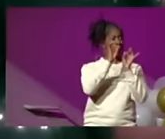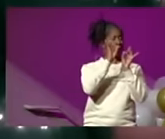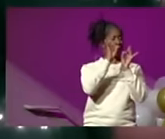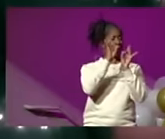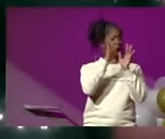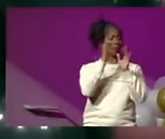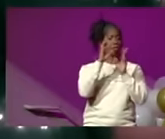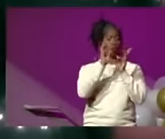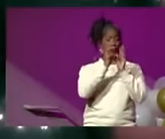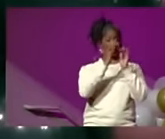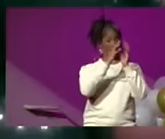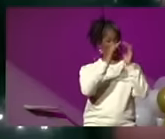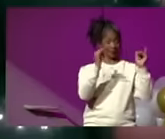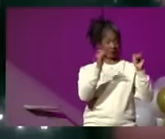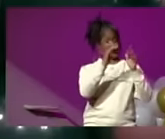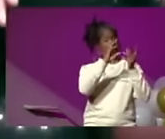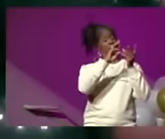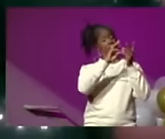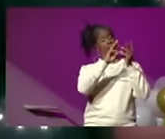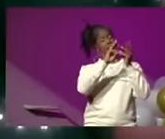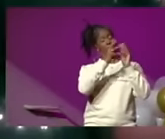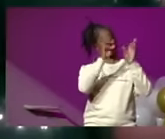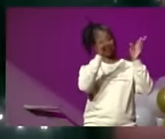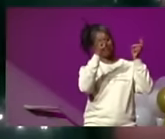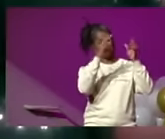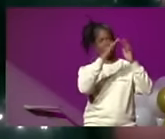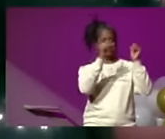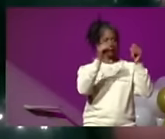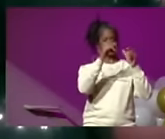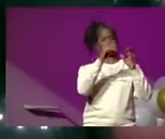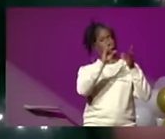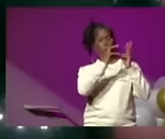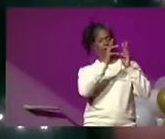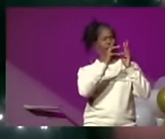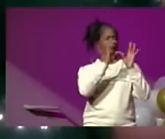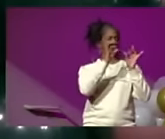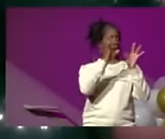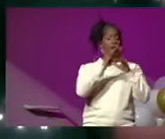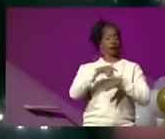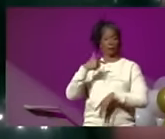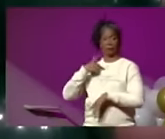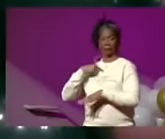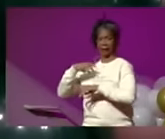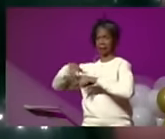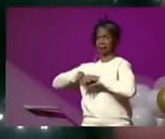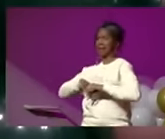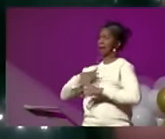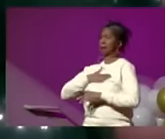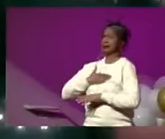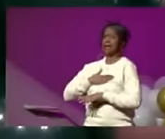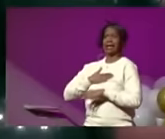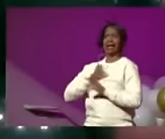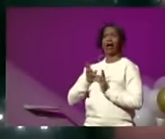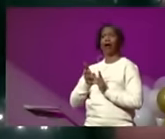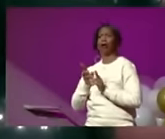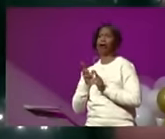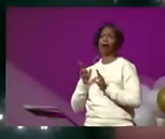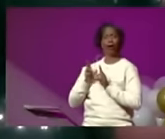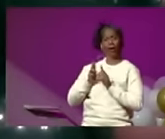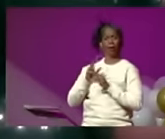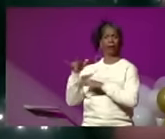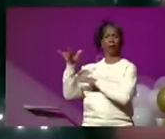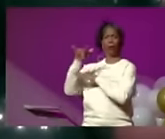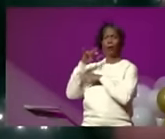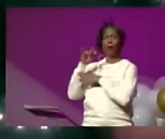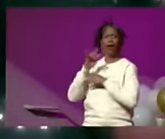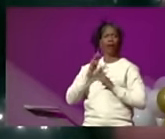system that was hanging over the airport. So I'm getting upset because I got tickets. I want to get to the game, and I'm not feeling this right